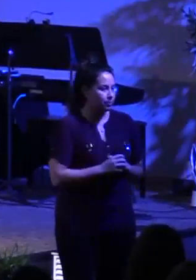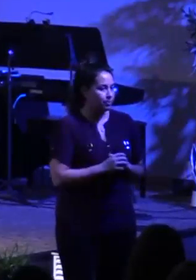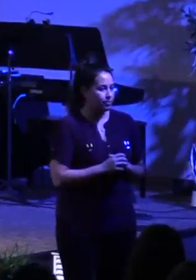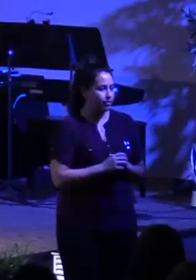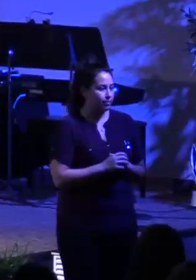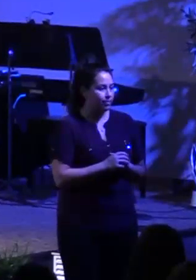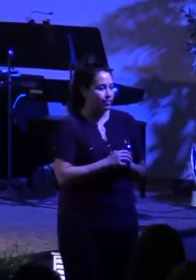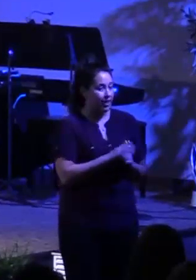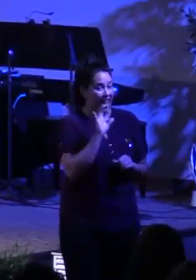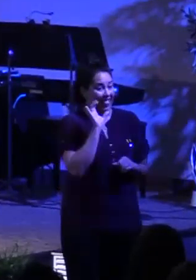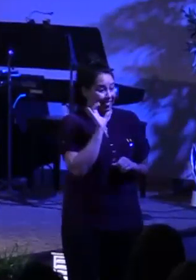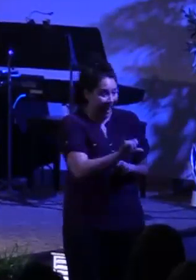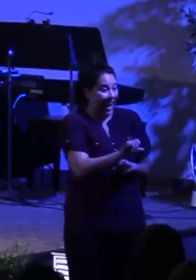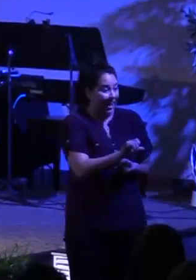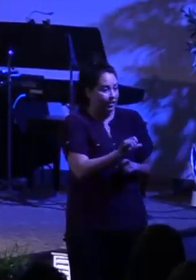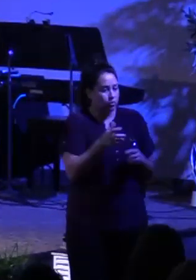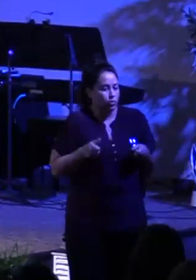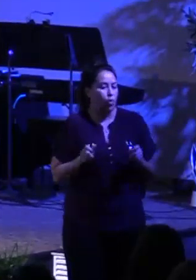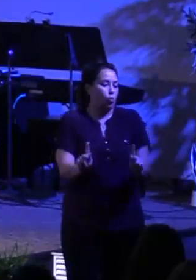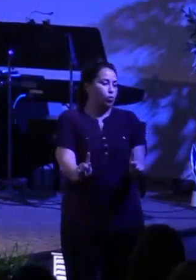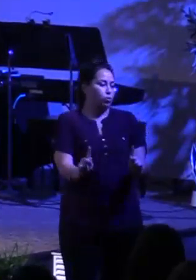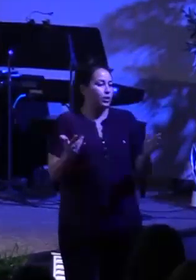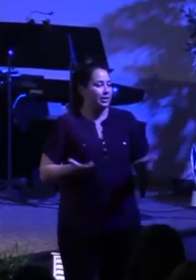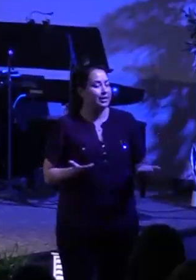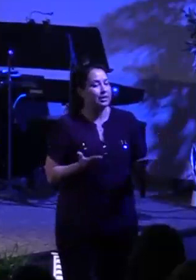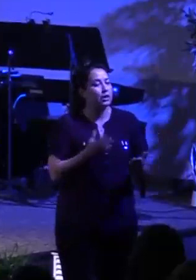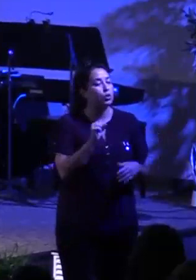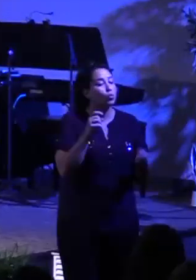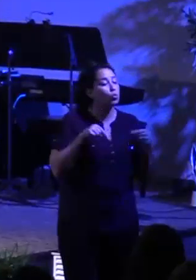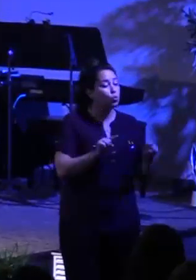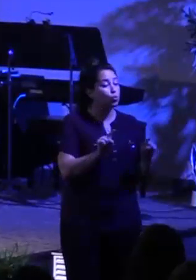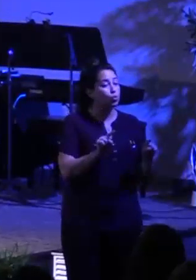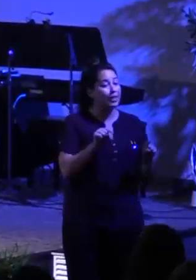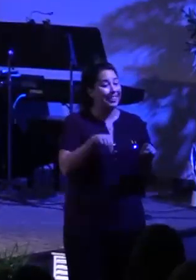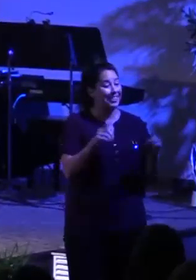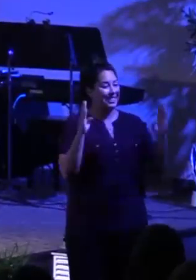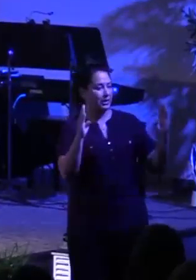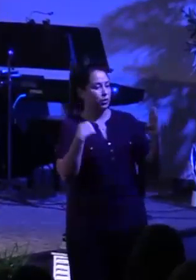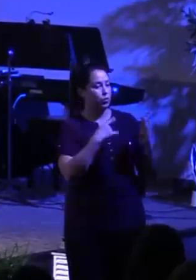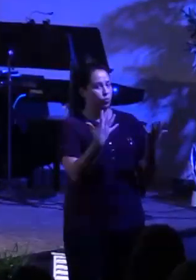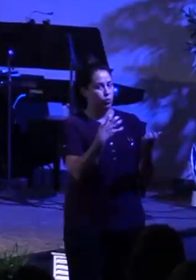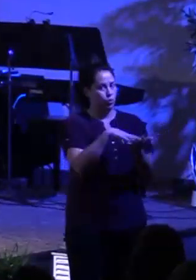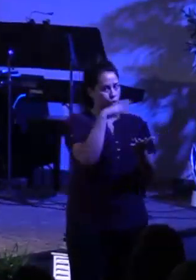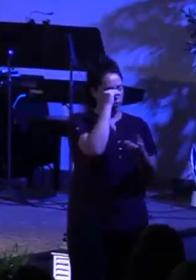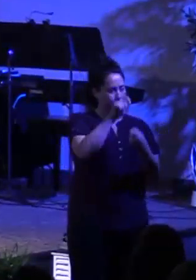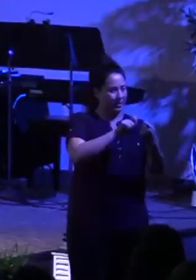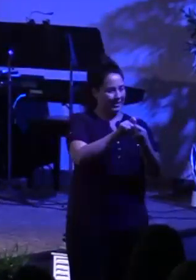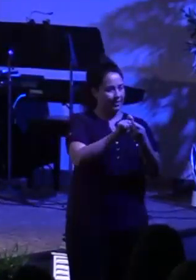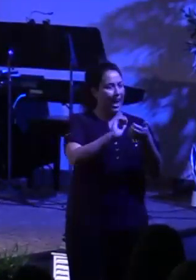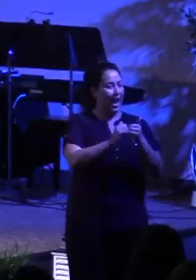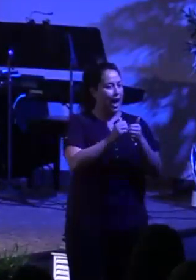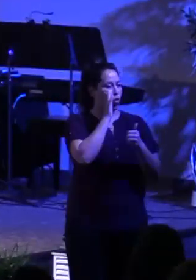That's the opportunity here. And what we want to do during this series is to learn specifically how that looks like in your